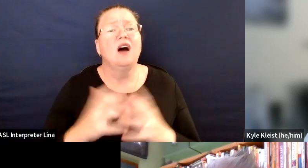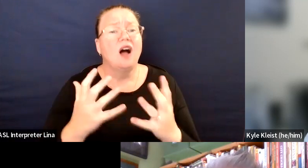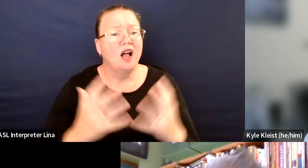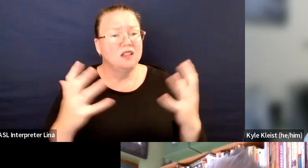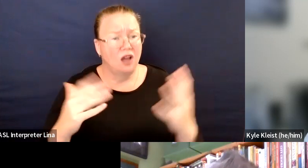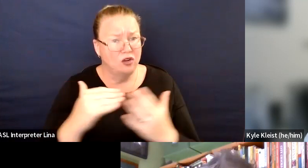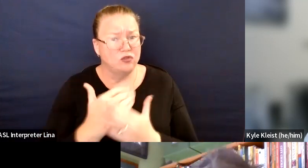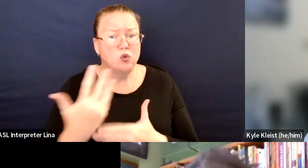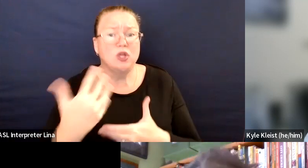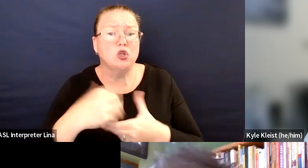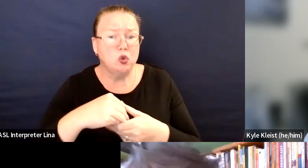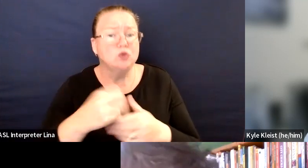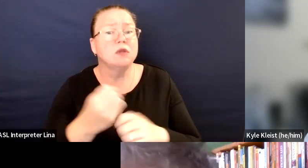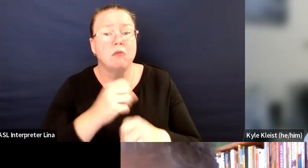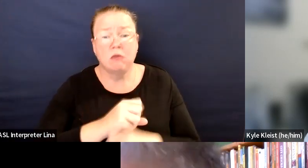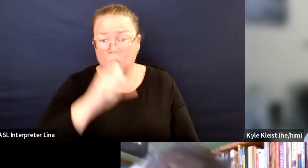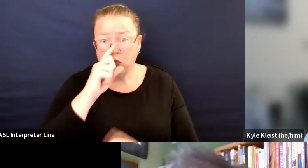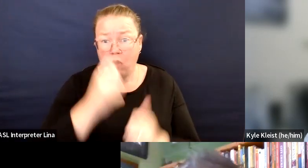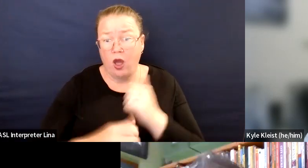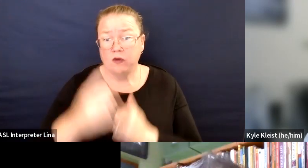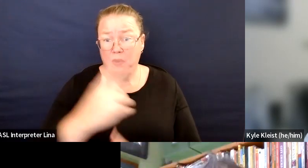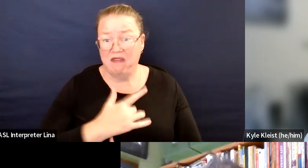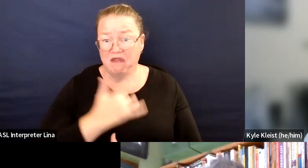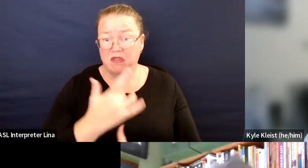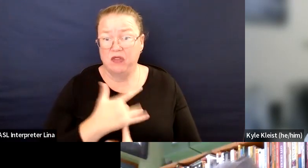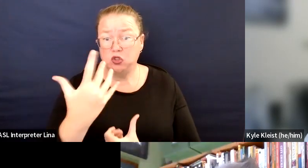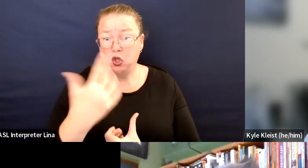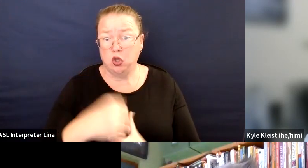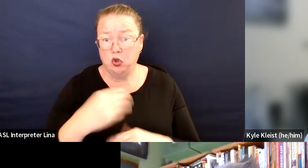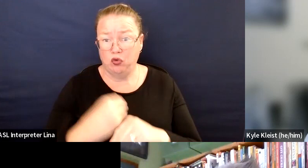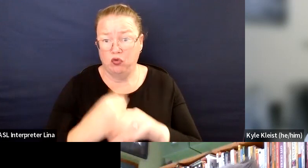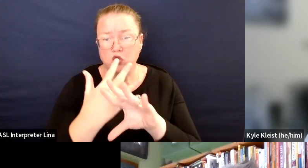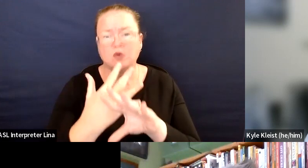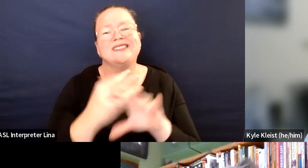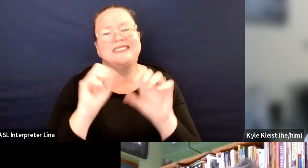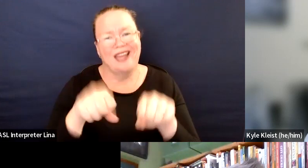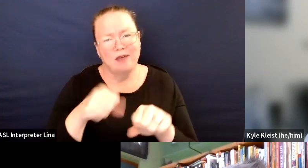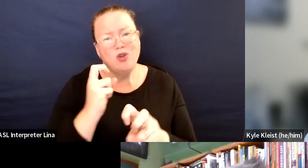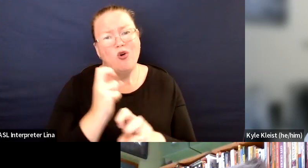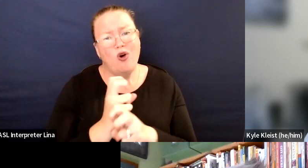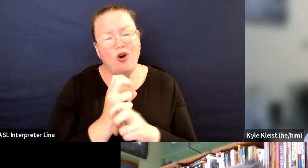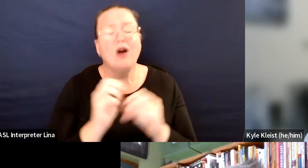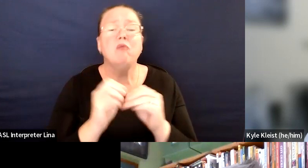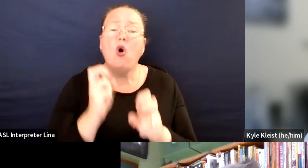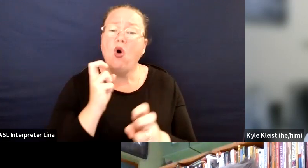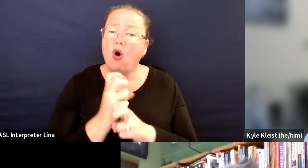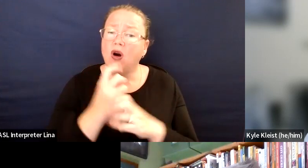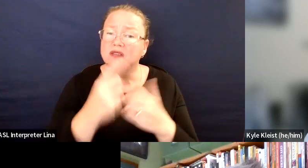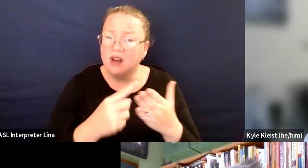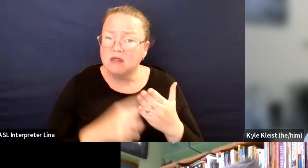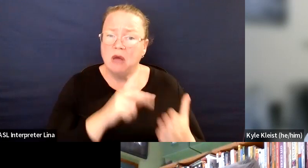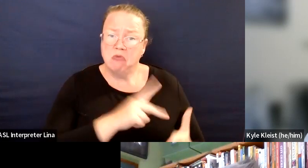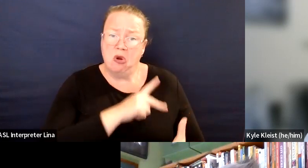new inclusion, but making sure everyone feels included virtually can be difficult. It's more difficult to discuss very